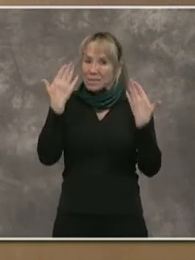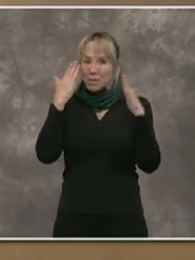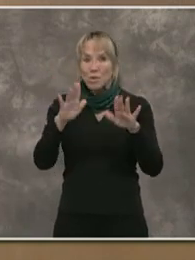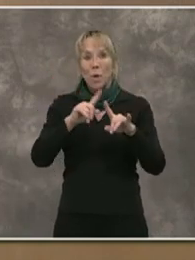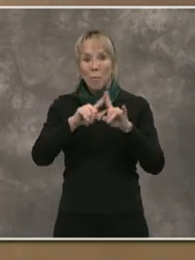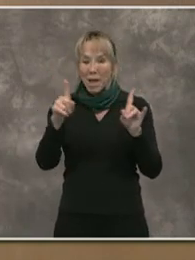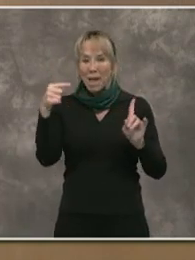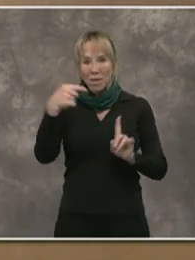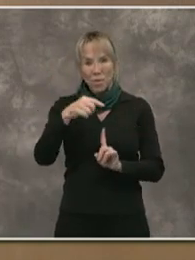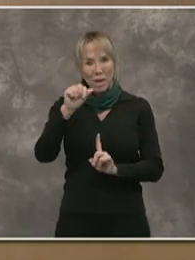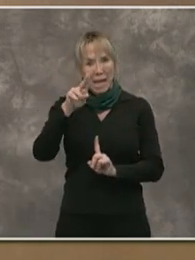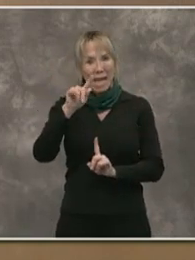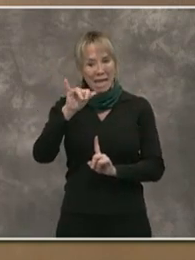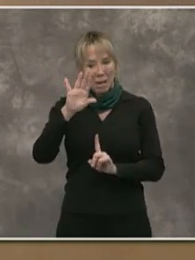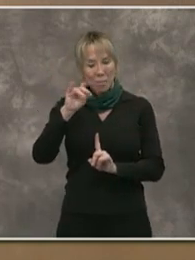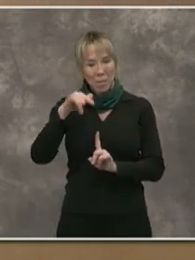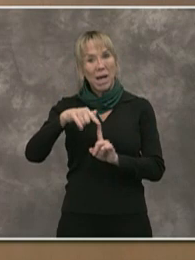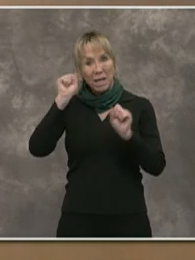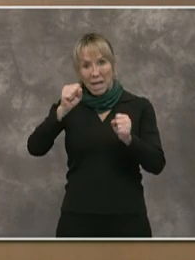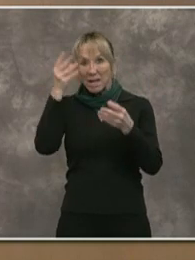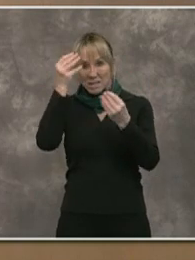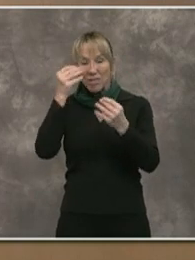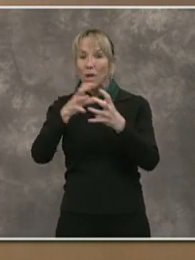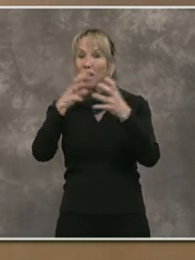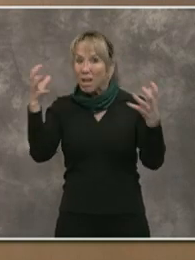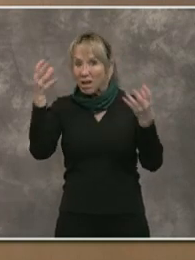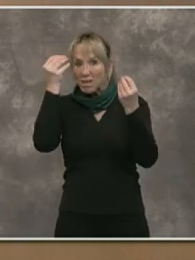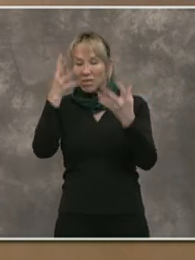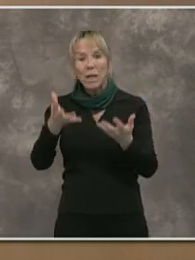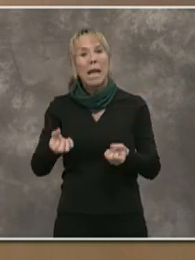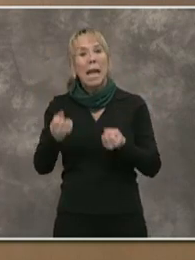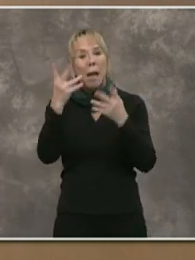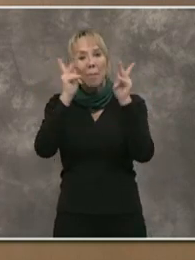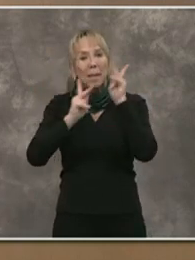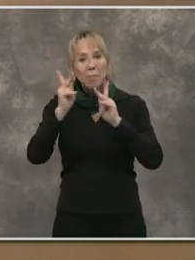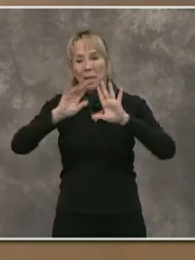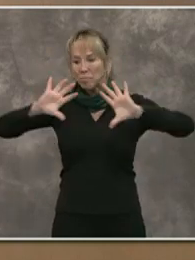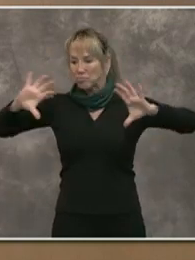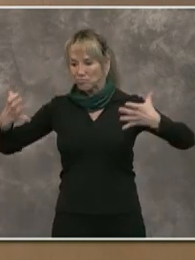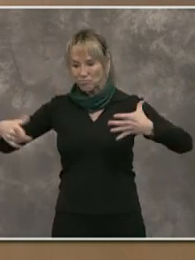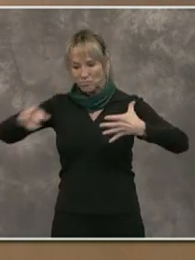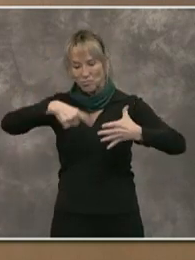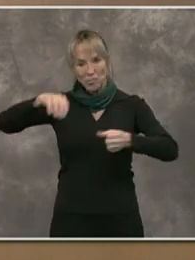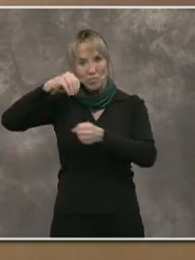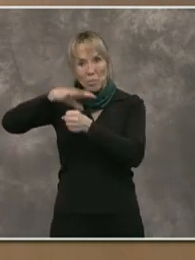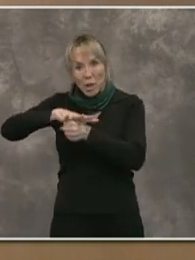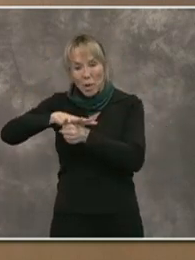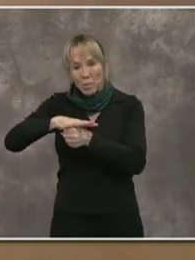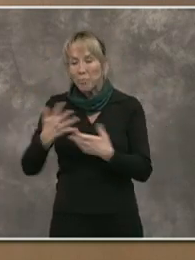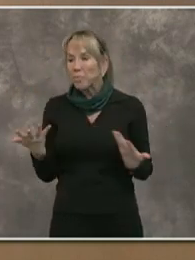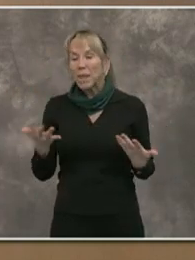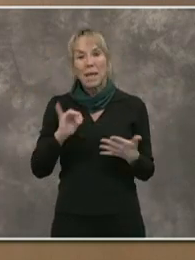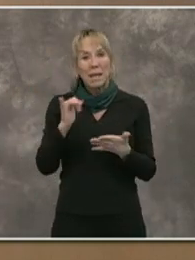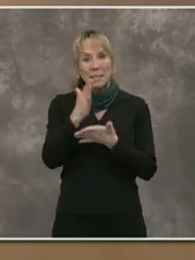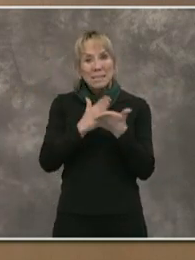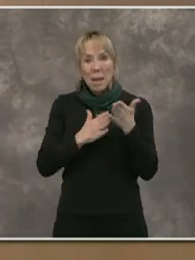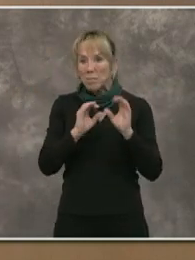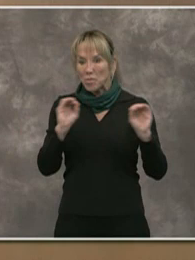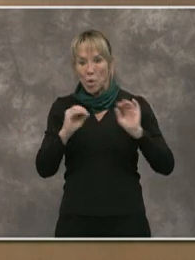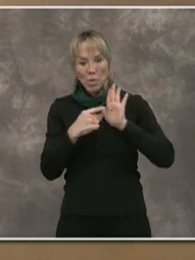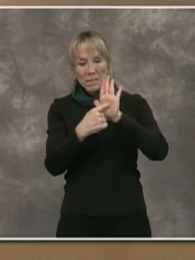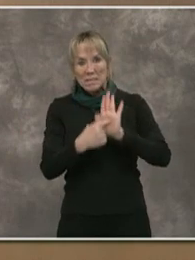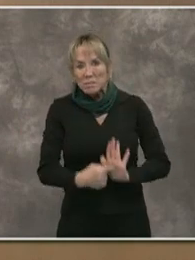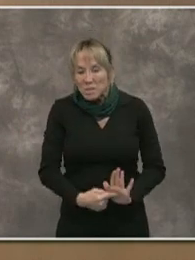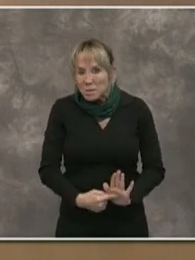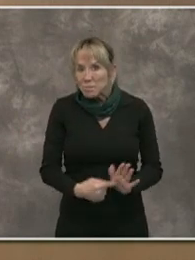can tell you how many people might have been exposed amongst a group to give you information about asymptomatic infection. Antibody